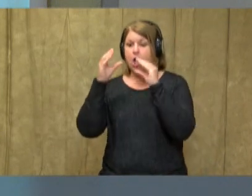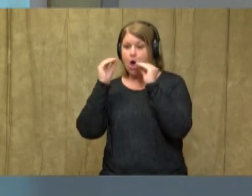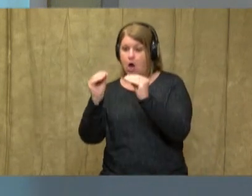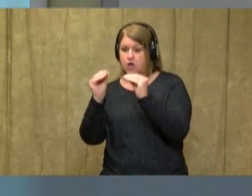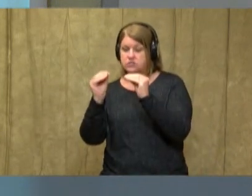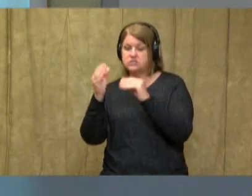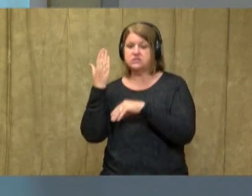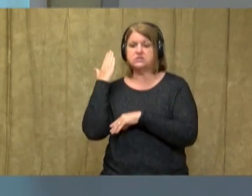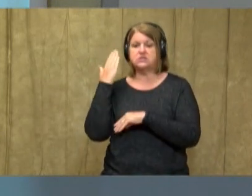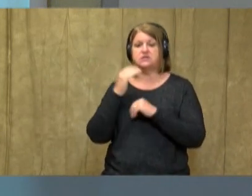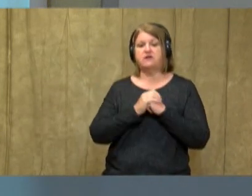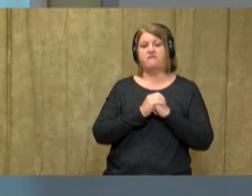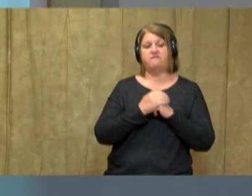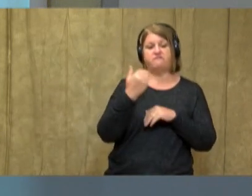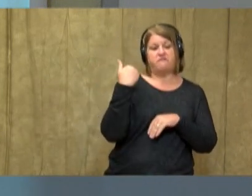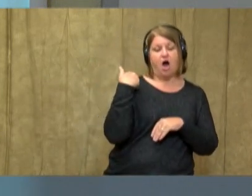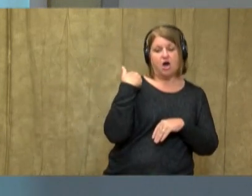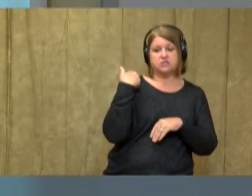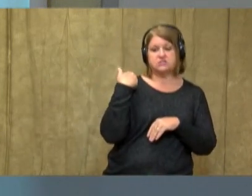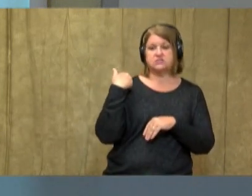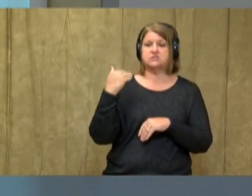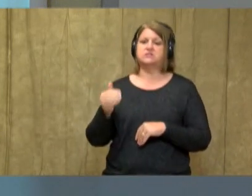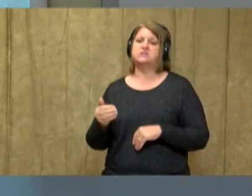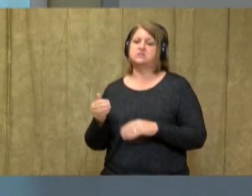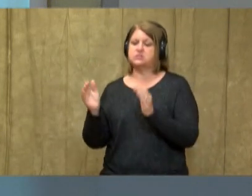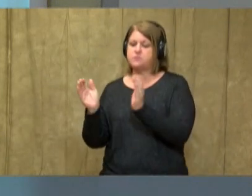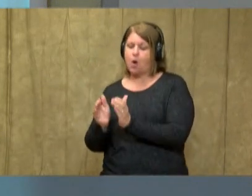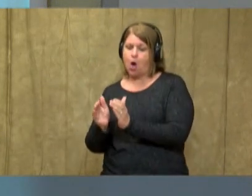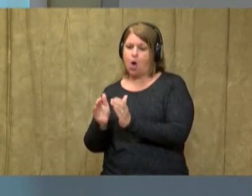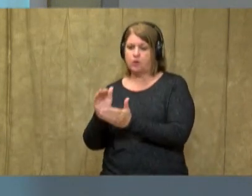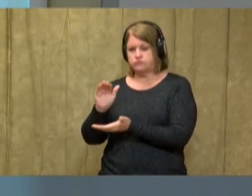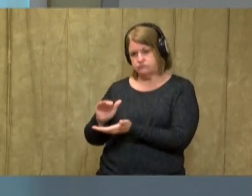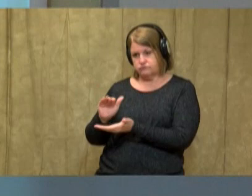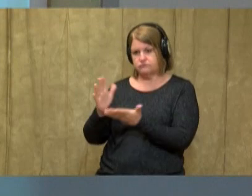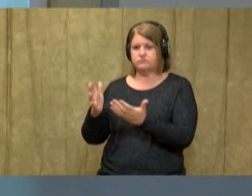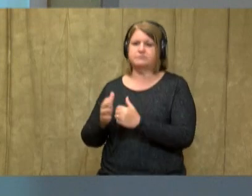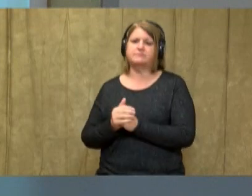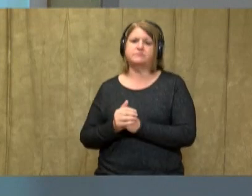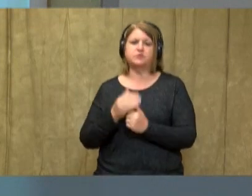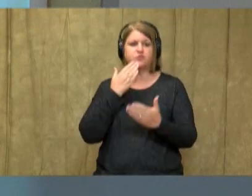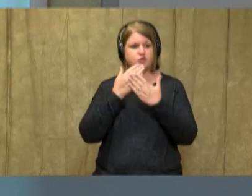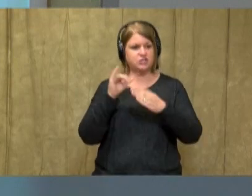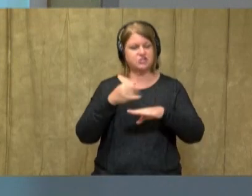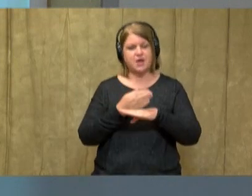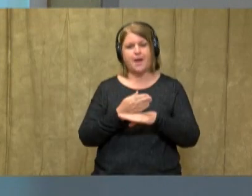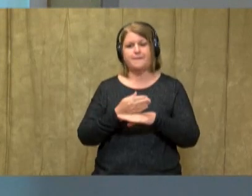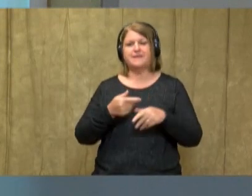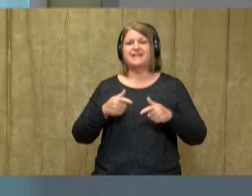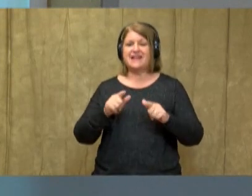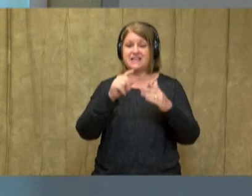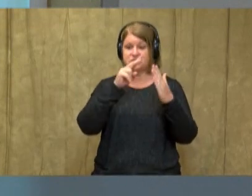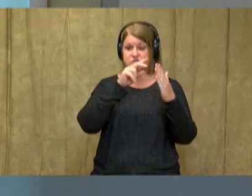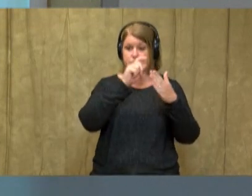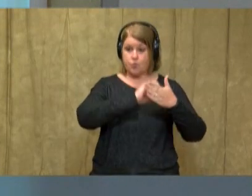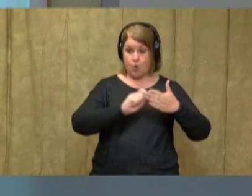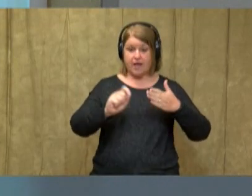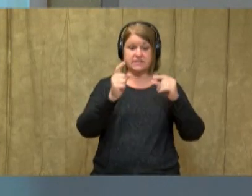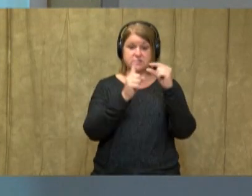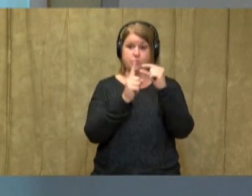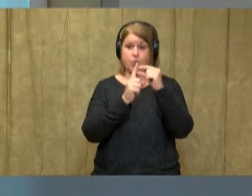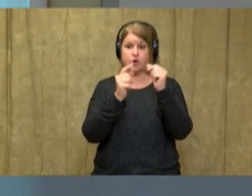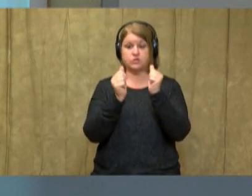taught, fault, small. Good job. All right, let's write some words with